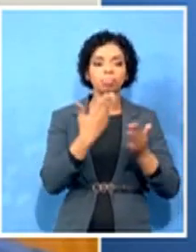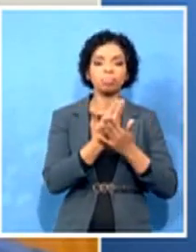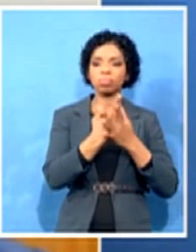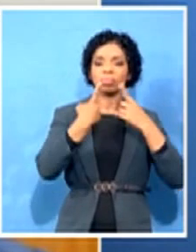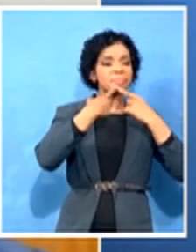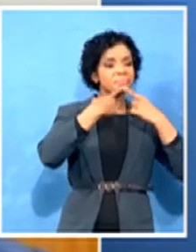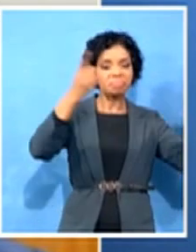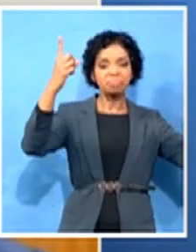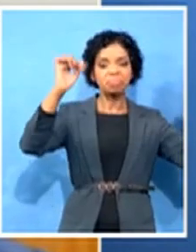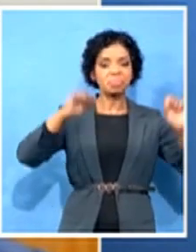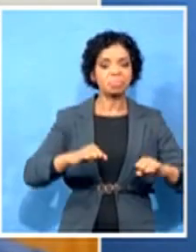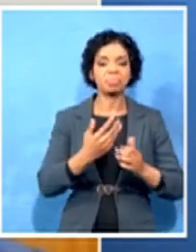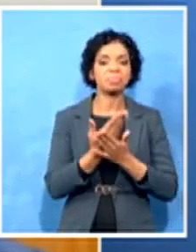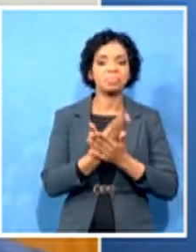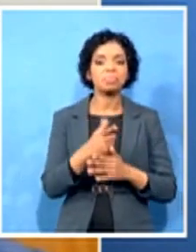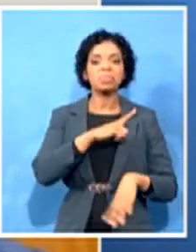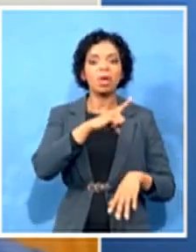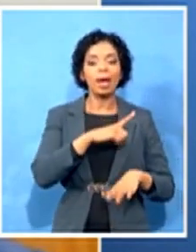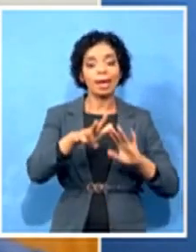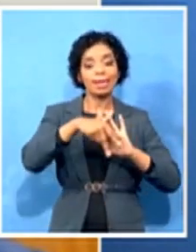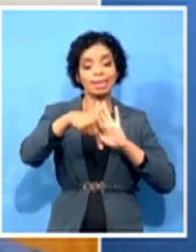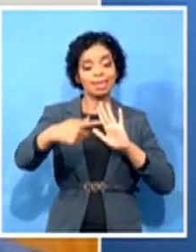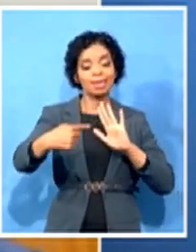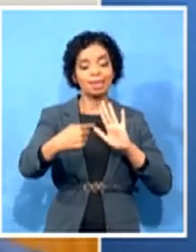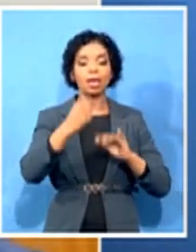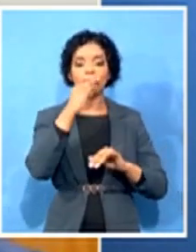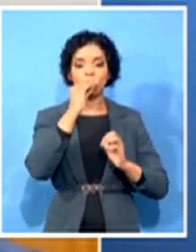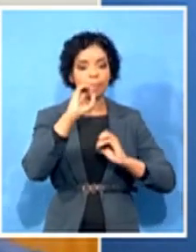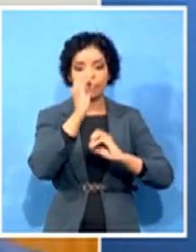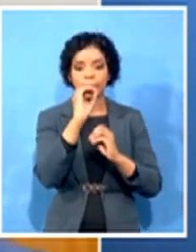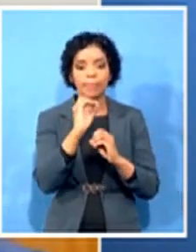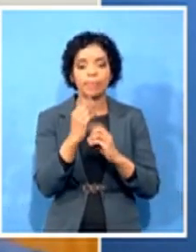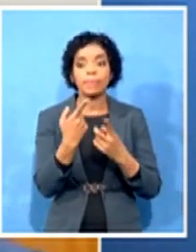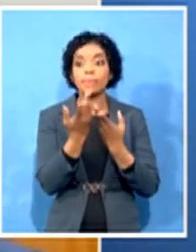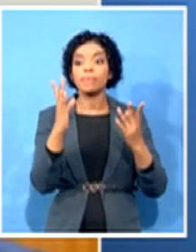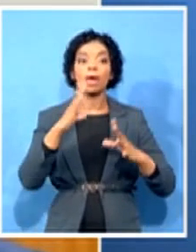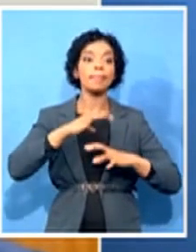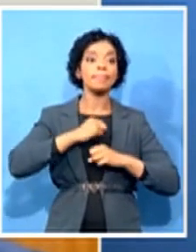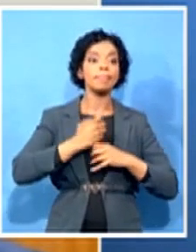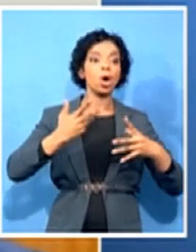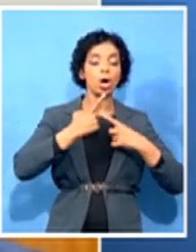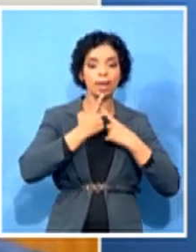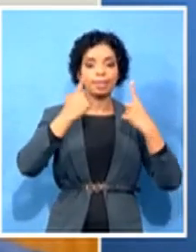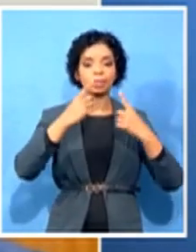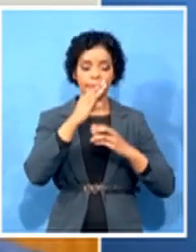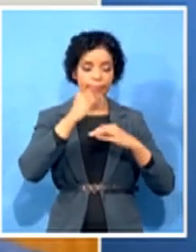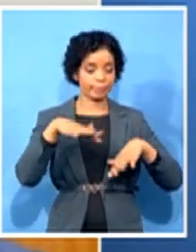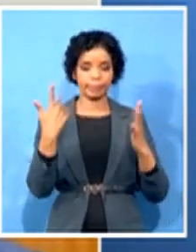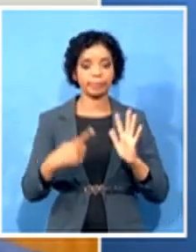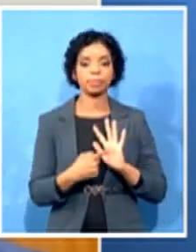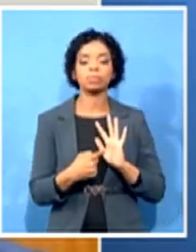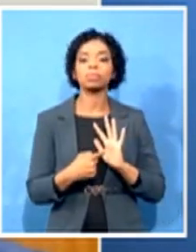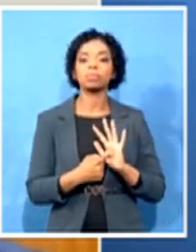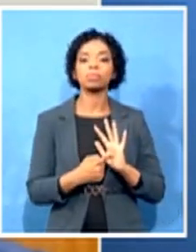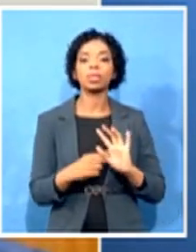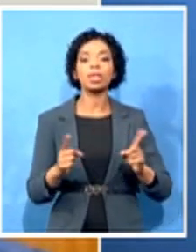the problem is that naming a suspect prior to his arrest might afford him the opportunity to actually flee the